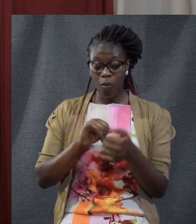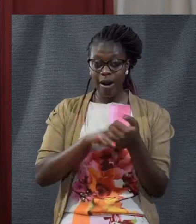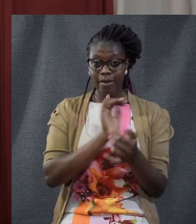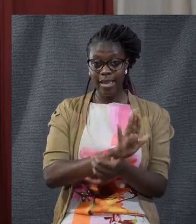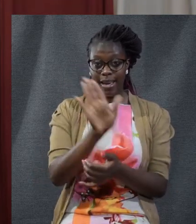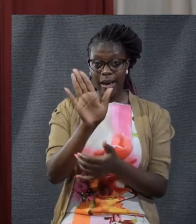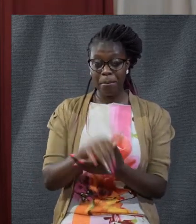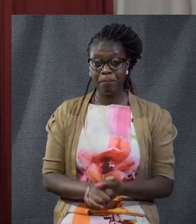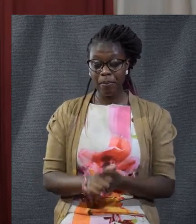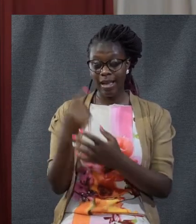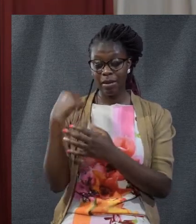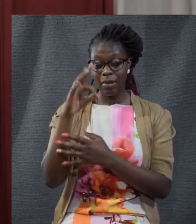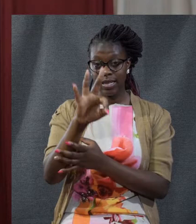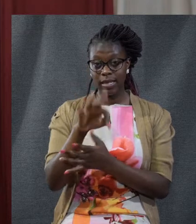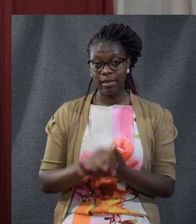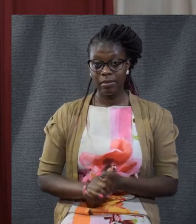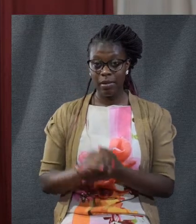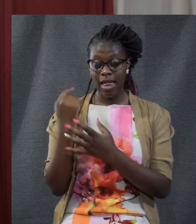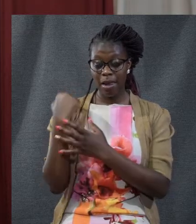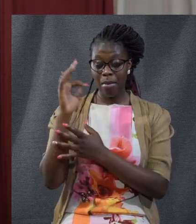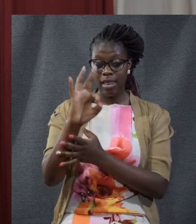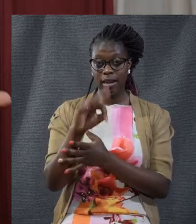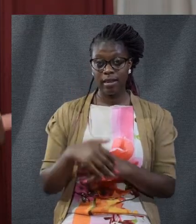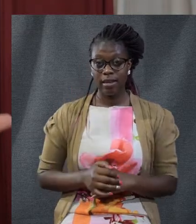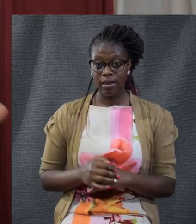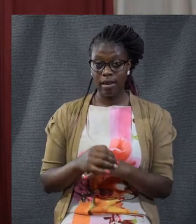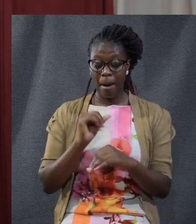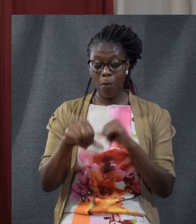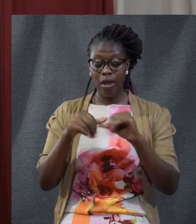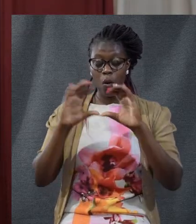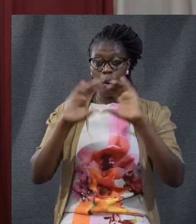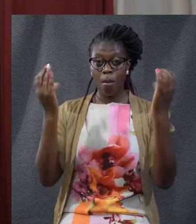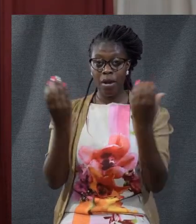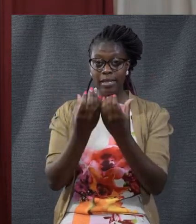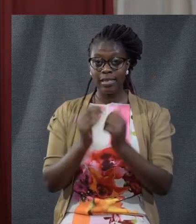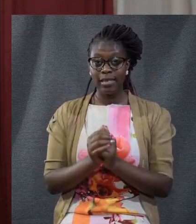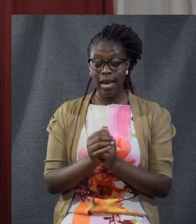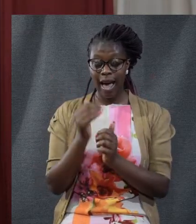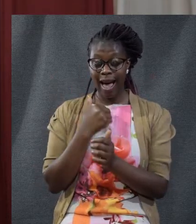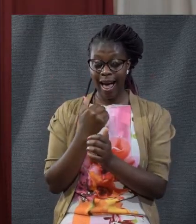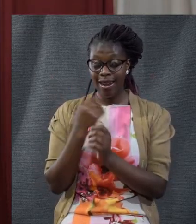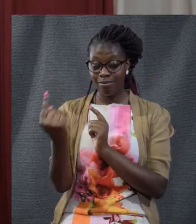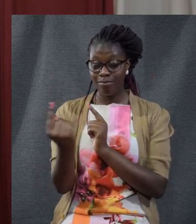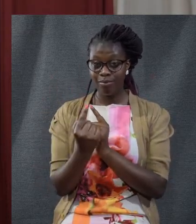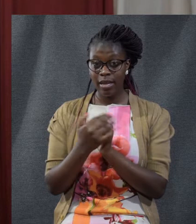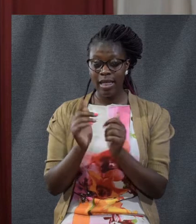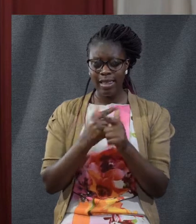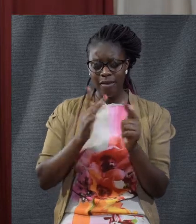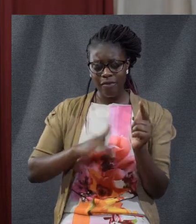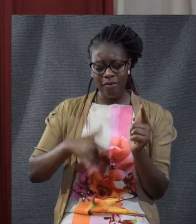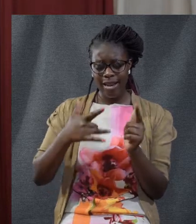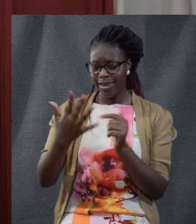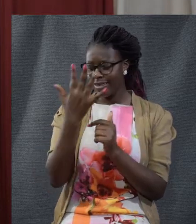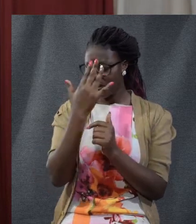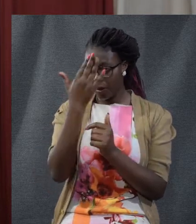wife. The third thing, or that desperation, is about his community, that he had reproach and he